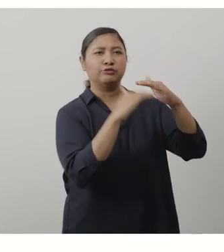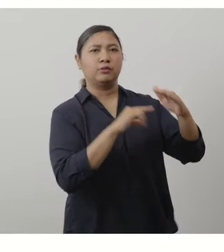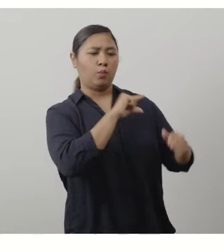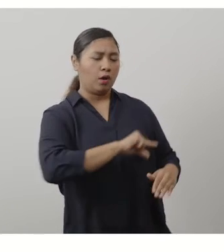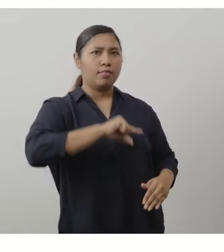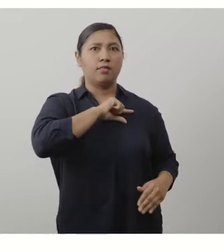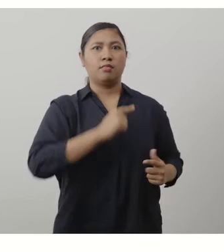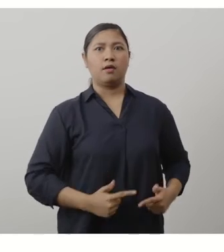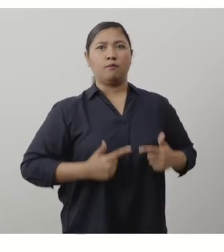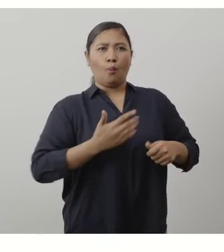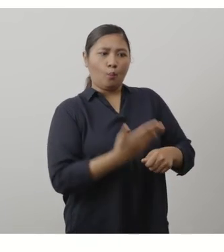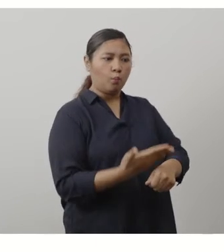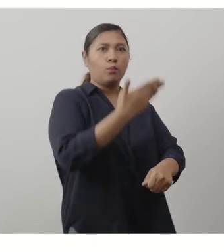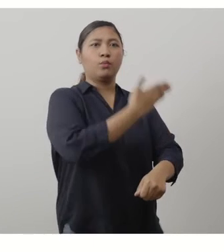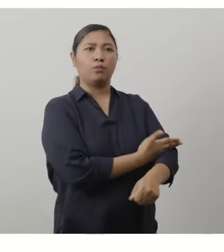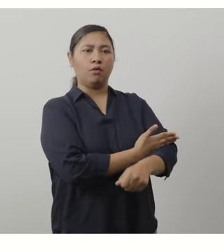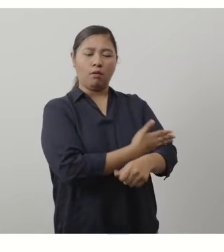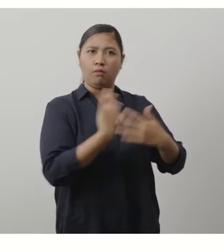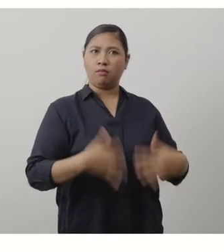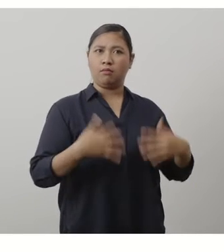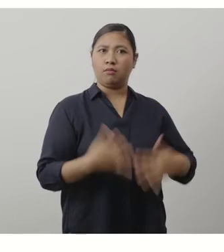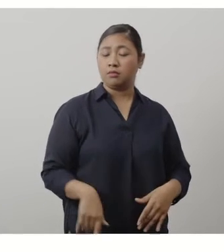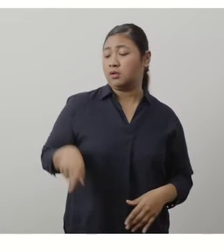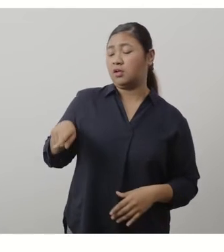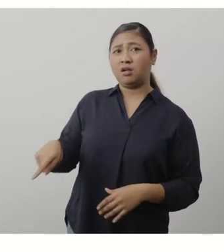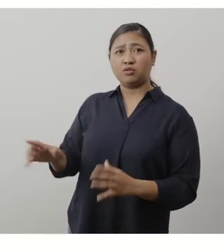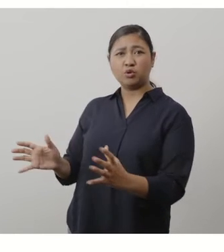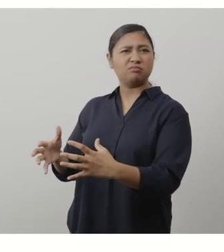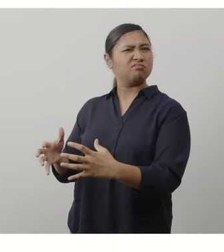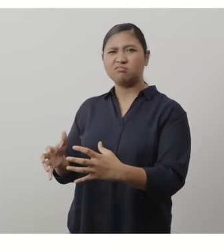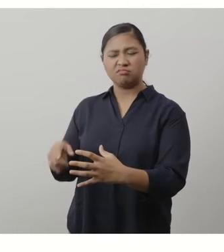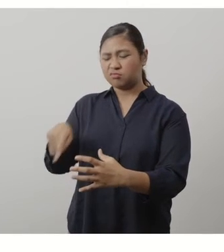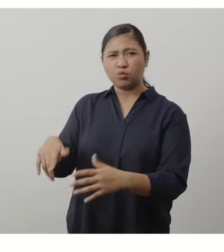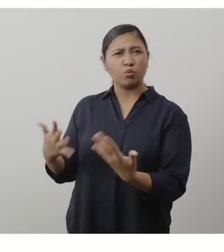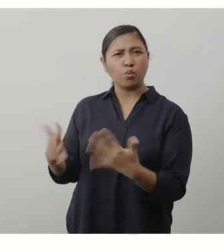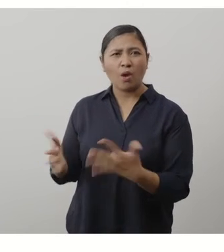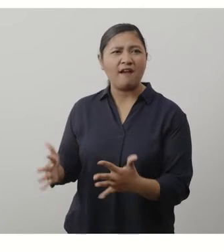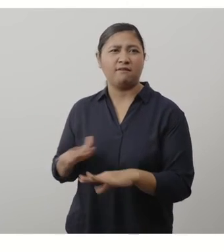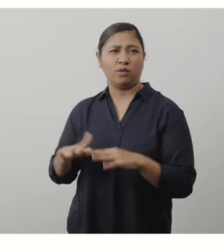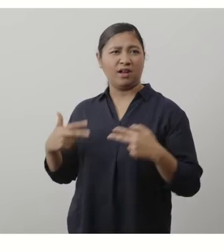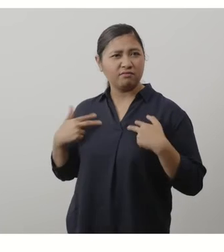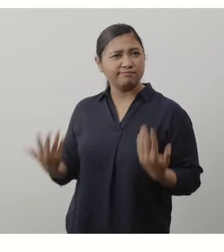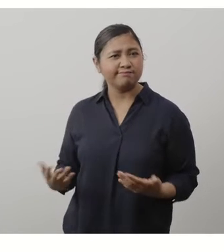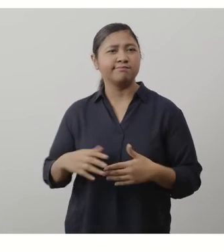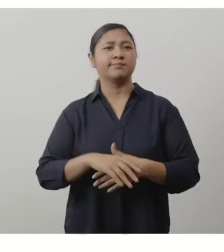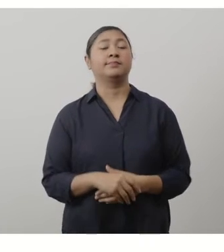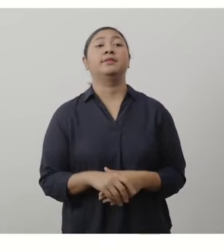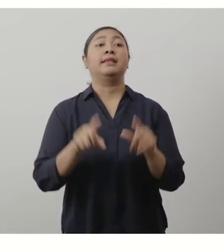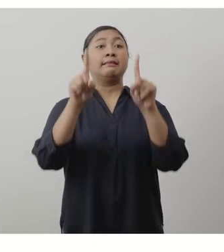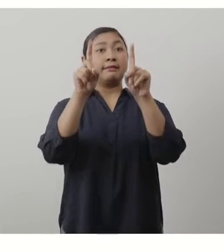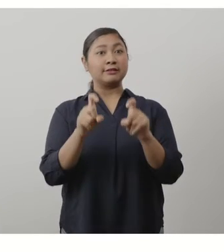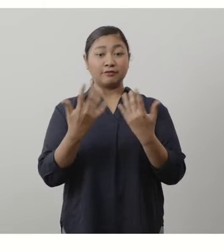groups, those who went through the intervention experienced significant reduction in stress, as well as significant enhancement in quality of life